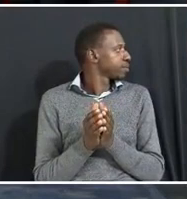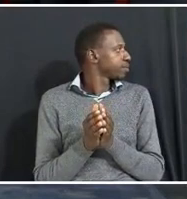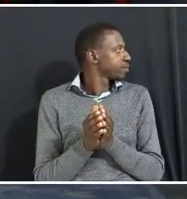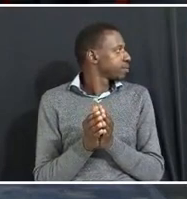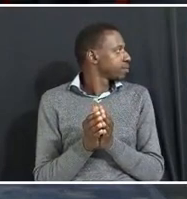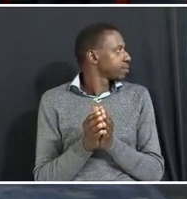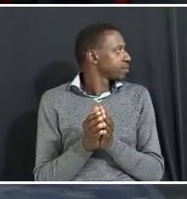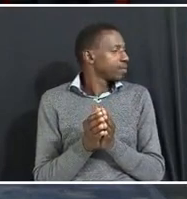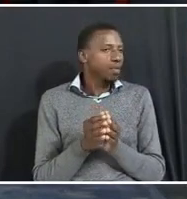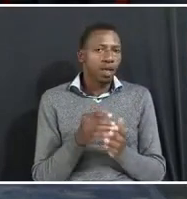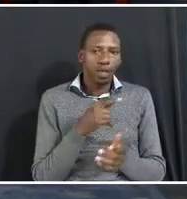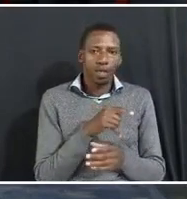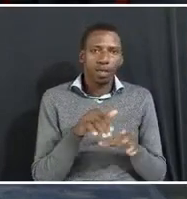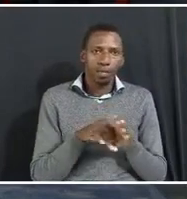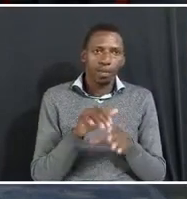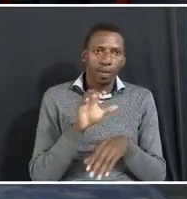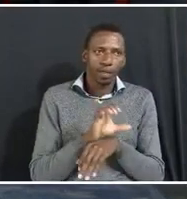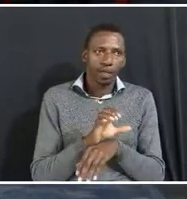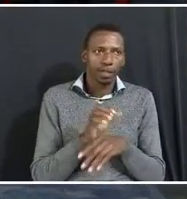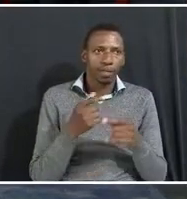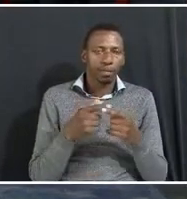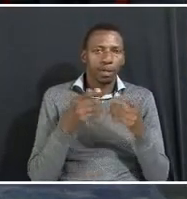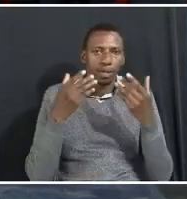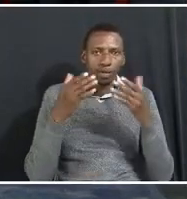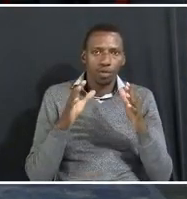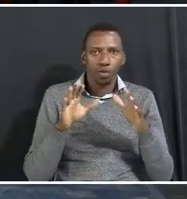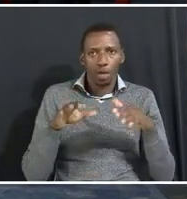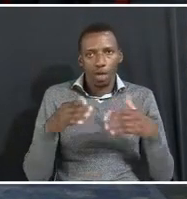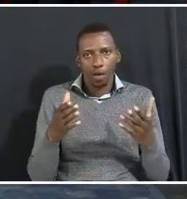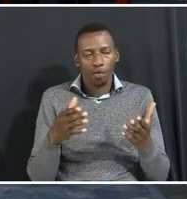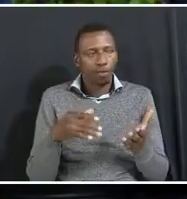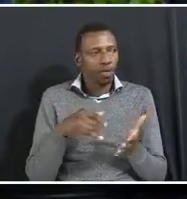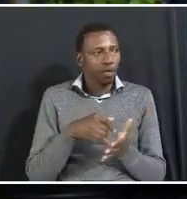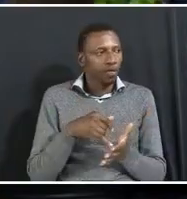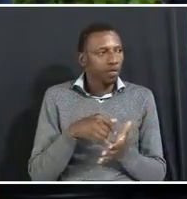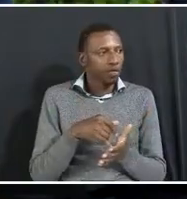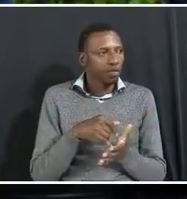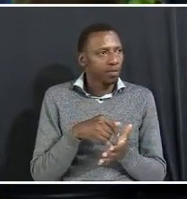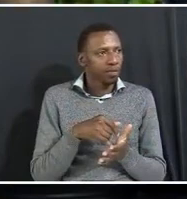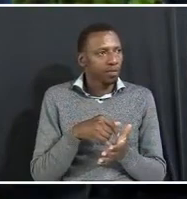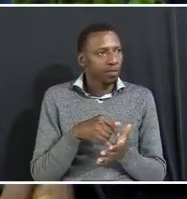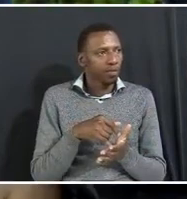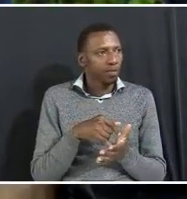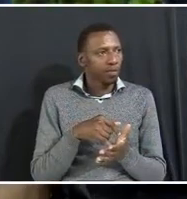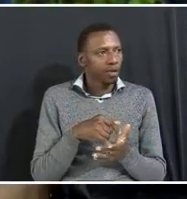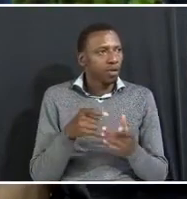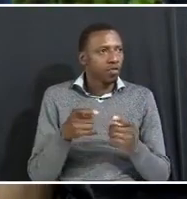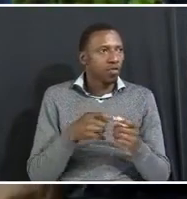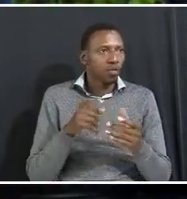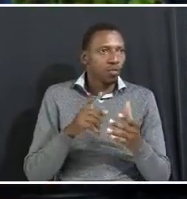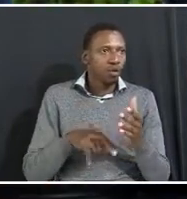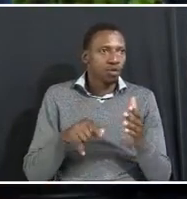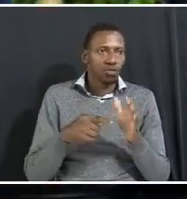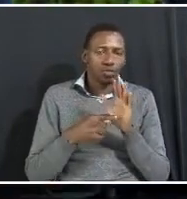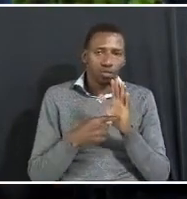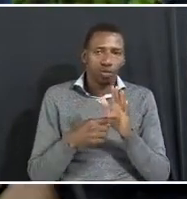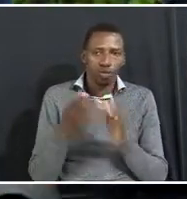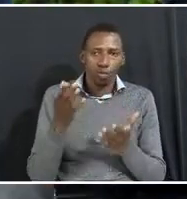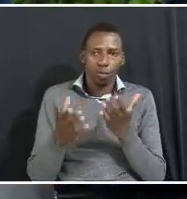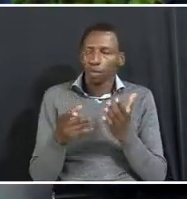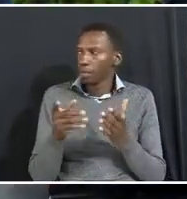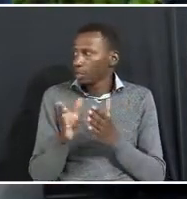of the church, but I don't know how I can be involved. I mean, from what you have elaborated, I may be